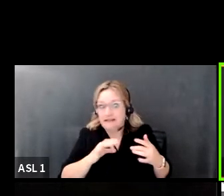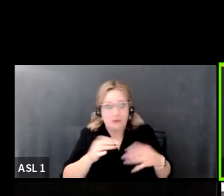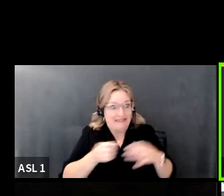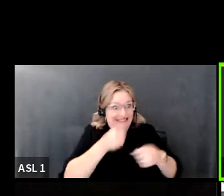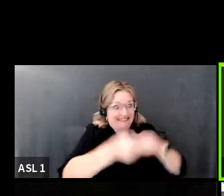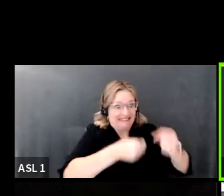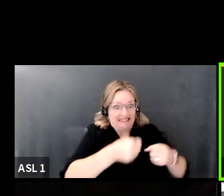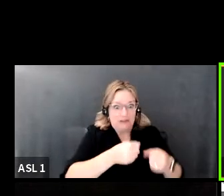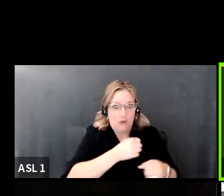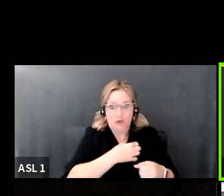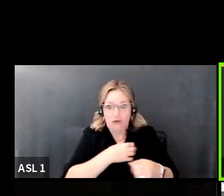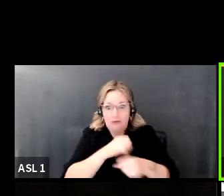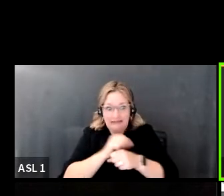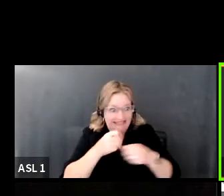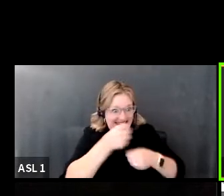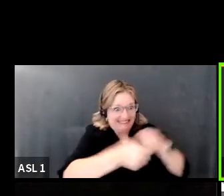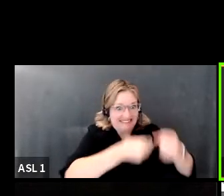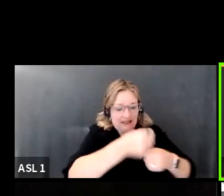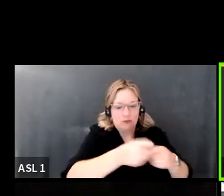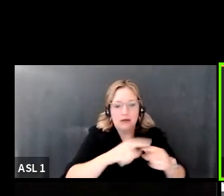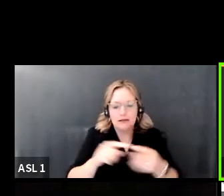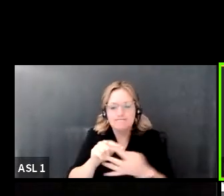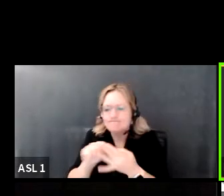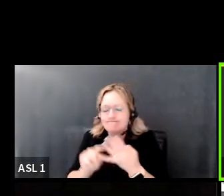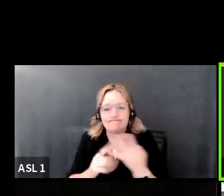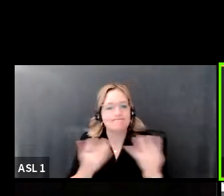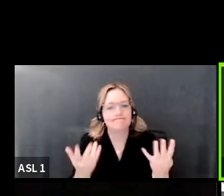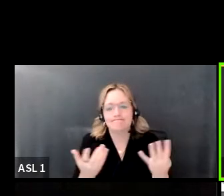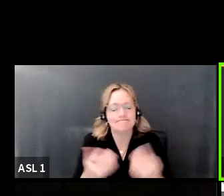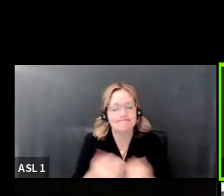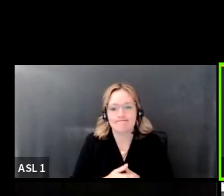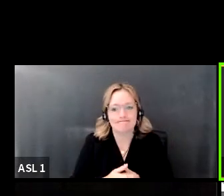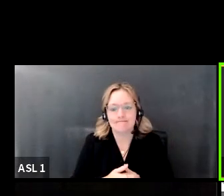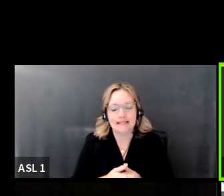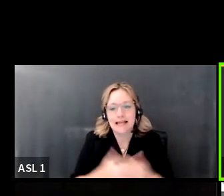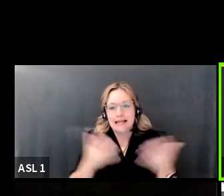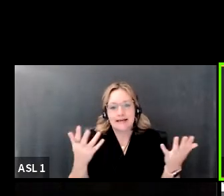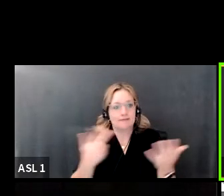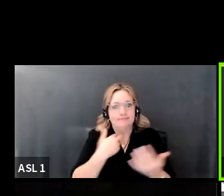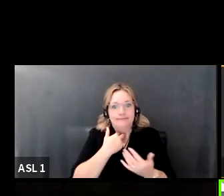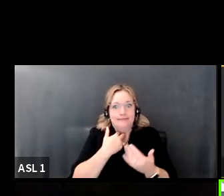thank you chief and thanks chia those are my questions